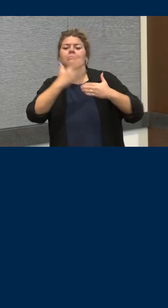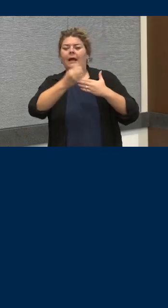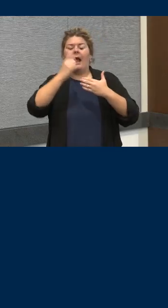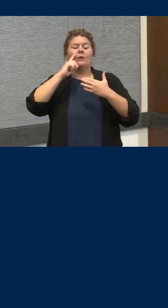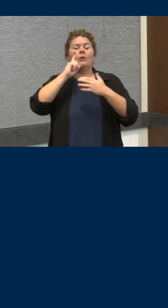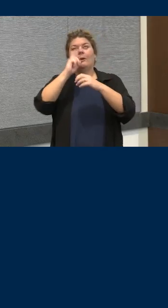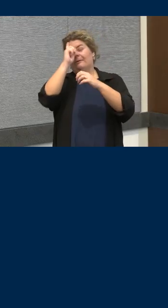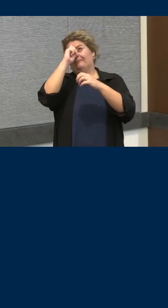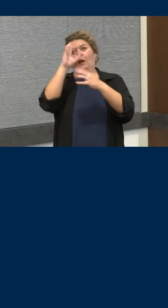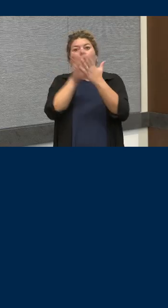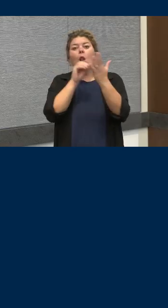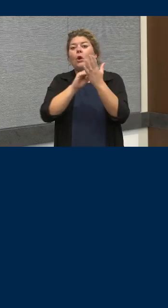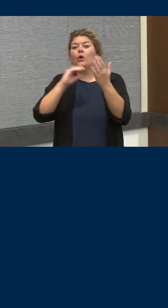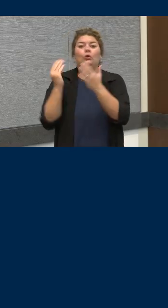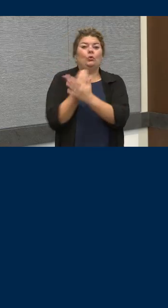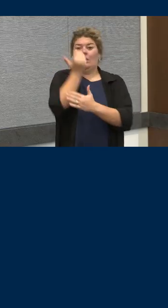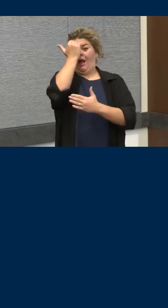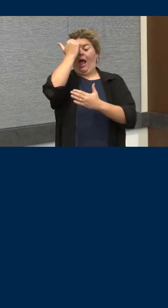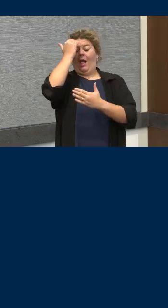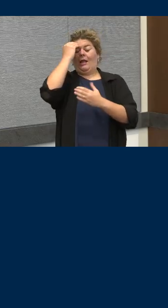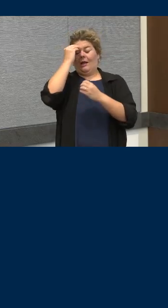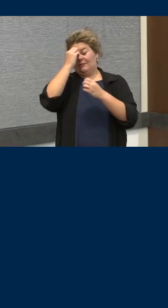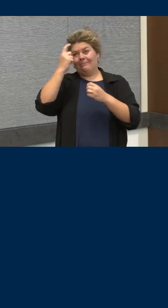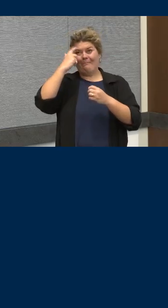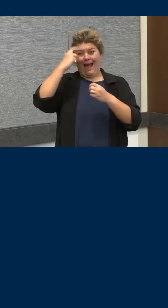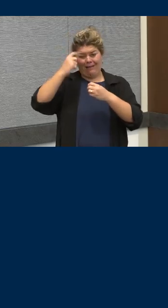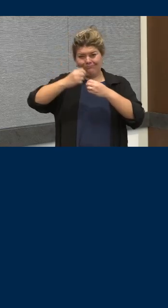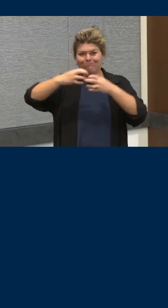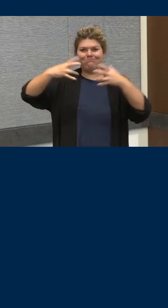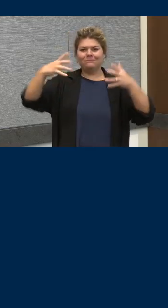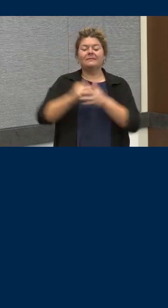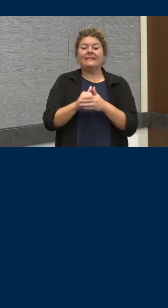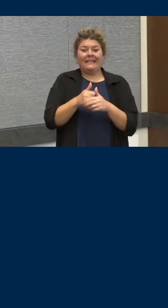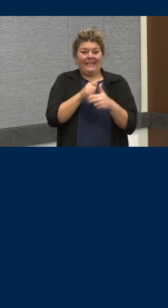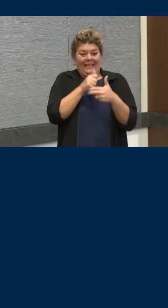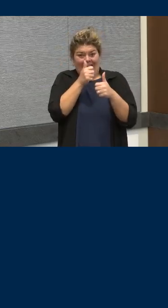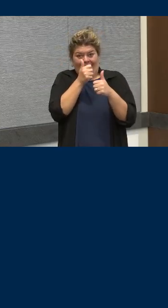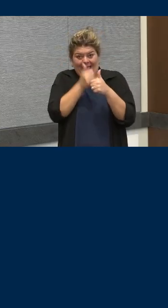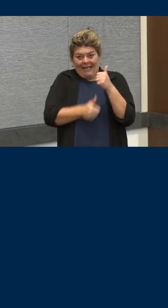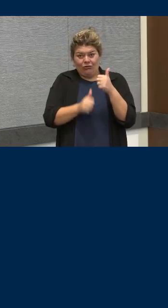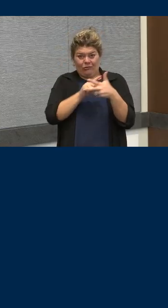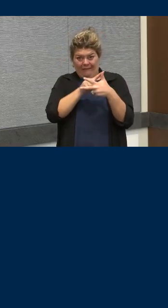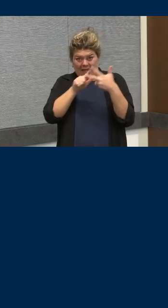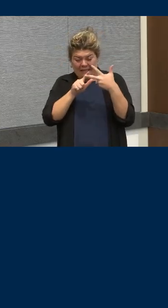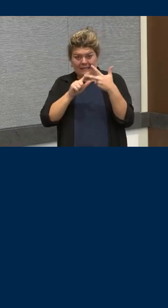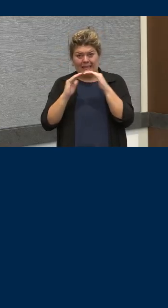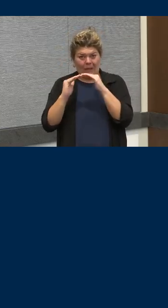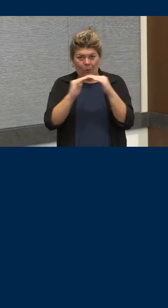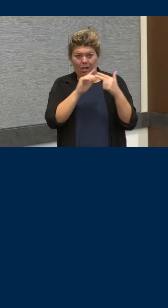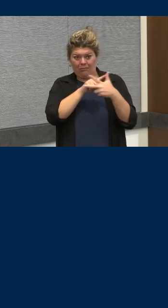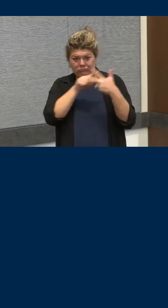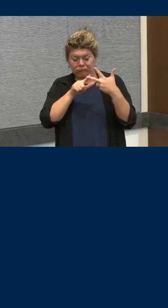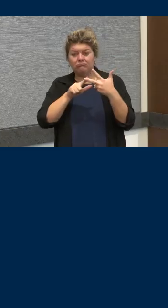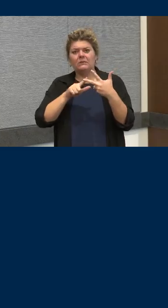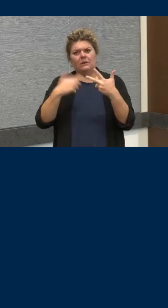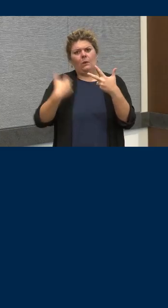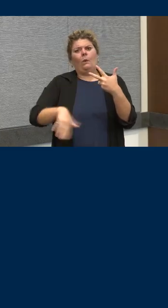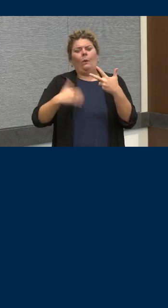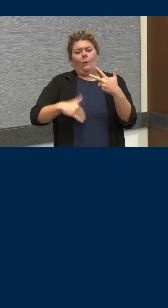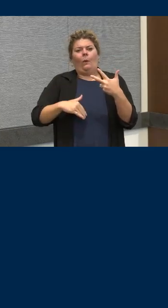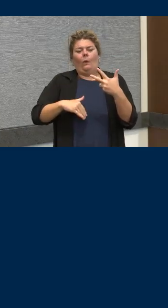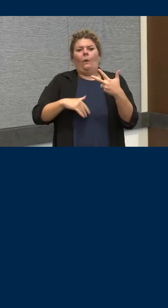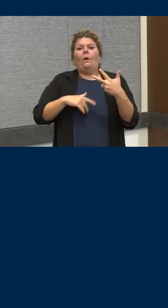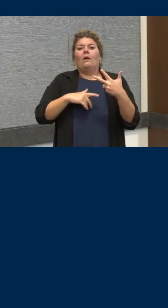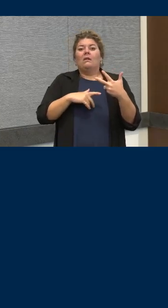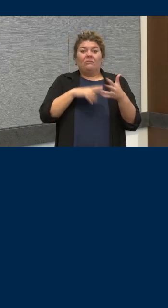new knowledge. Equally important, each of them has carried their insights beyond